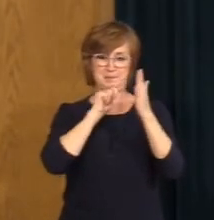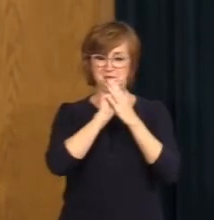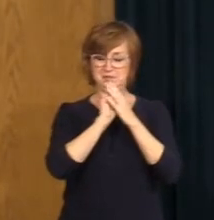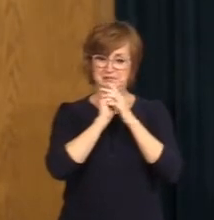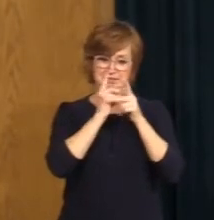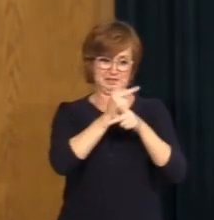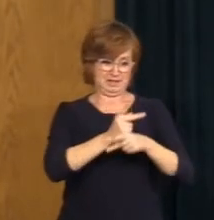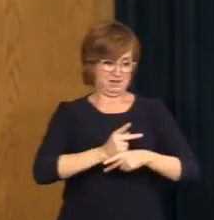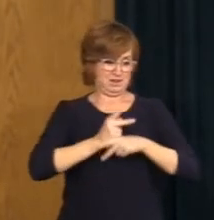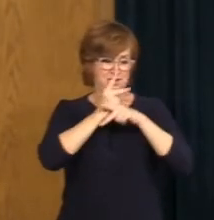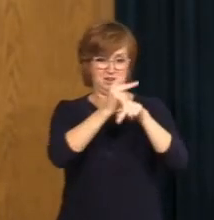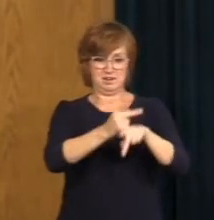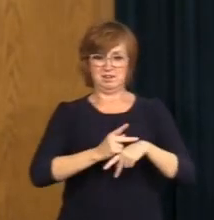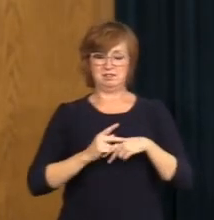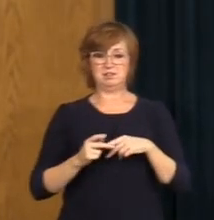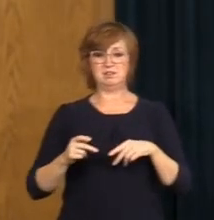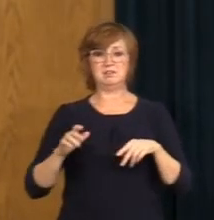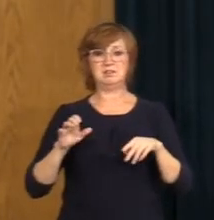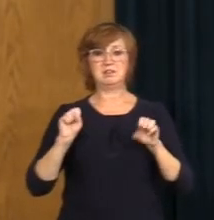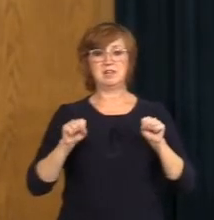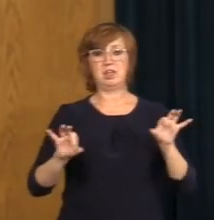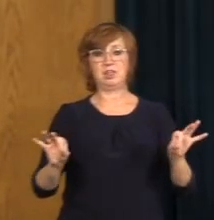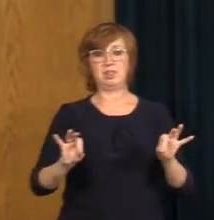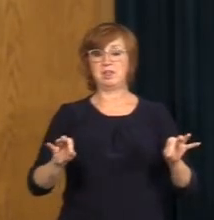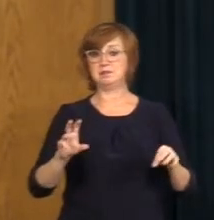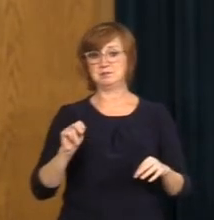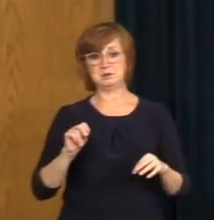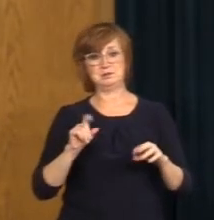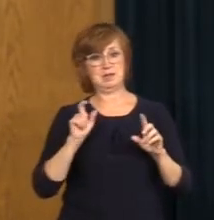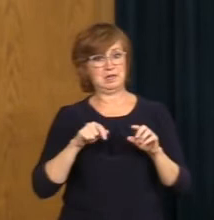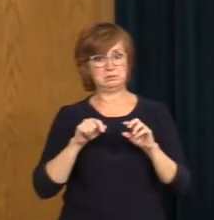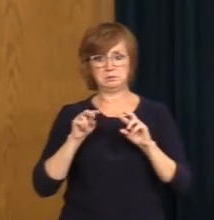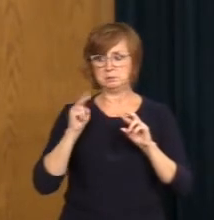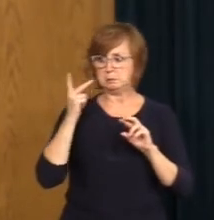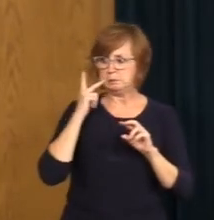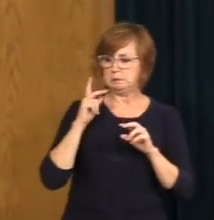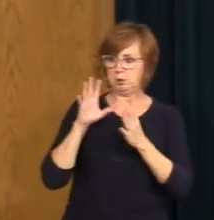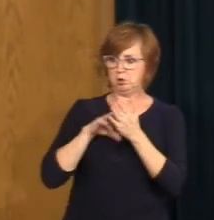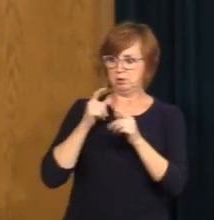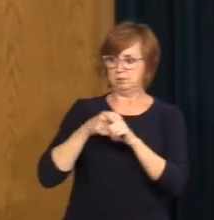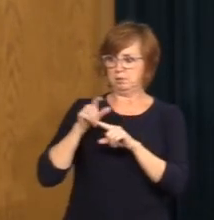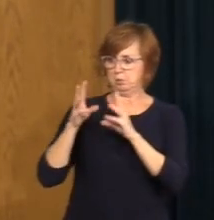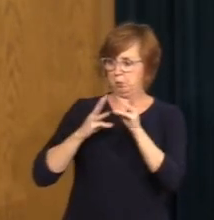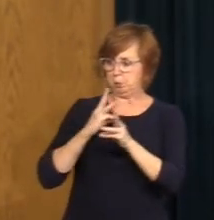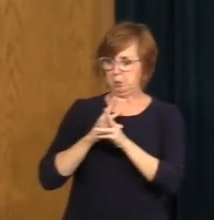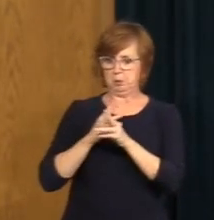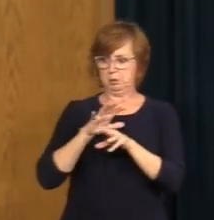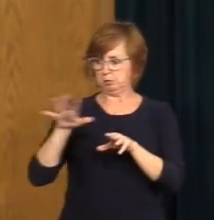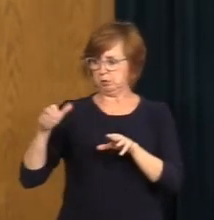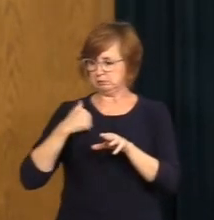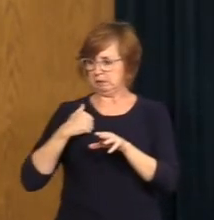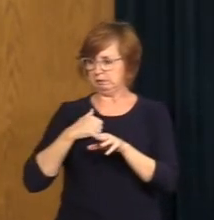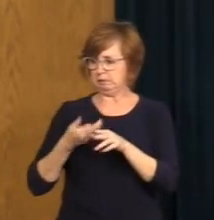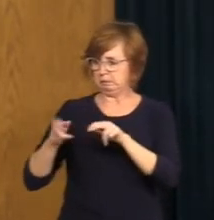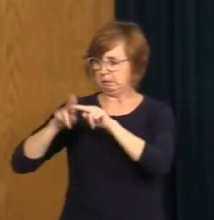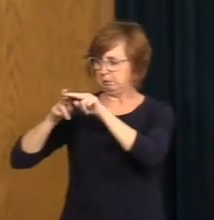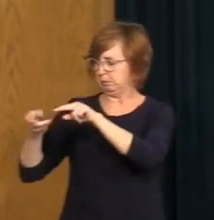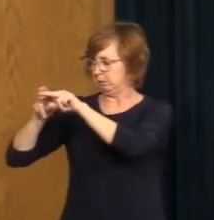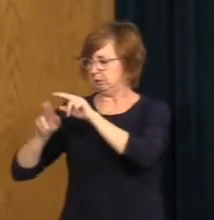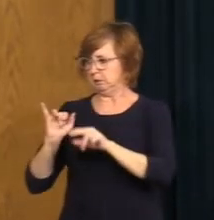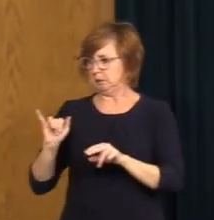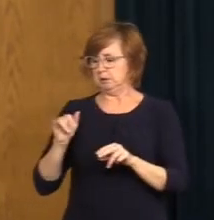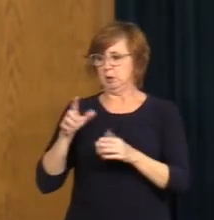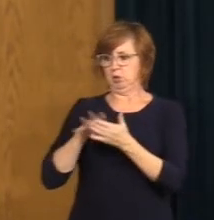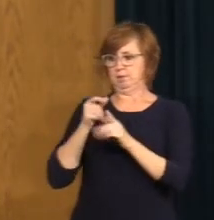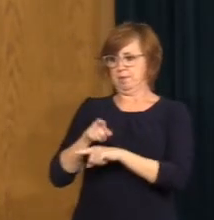cases going up significantly in many other parts of Canada and the world. Follow up, Laura? Yeah, were there any